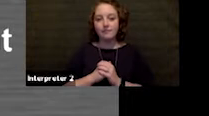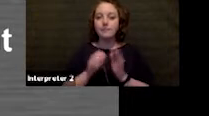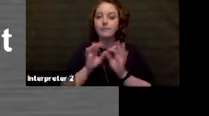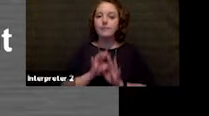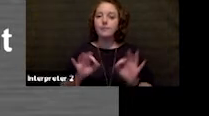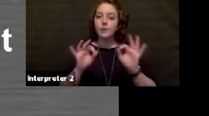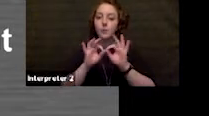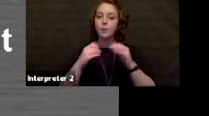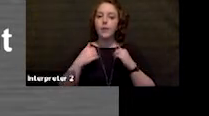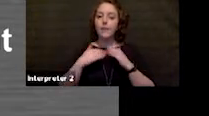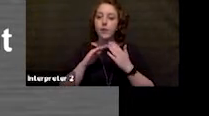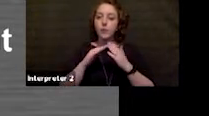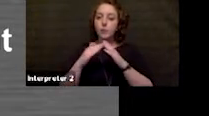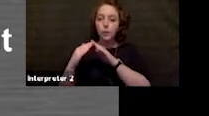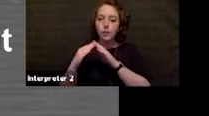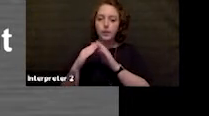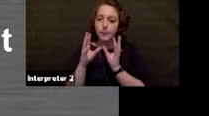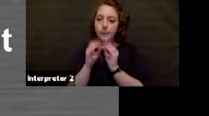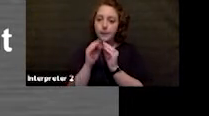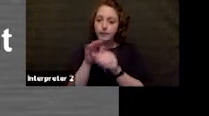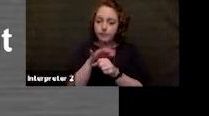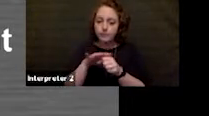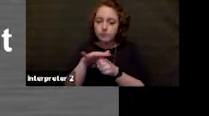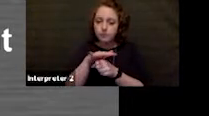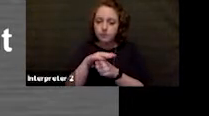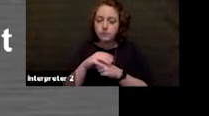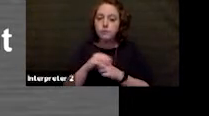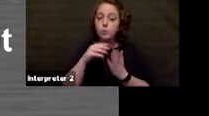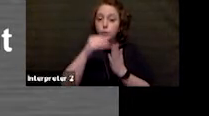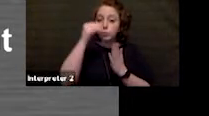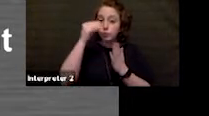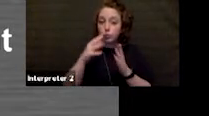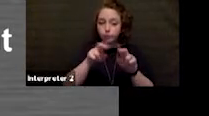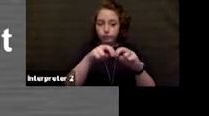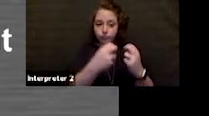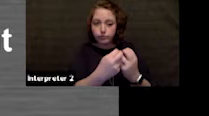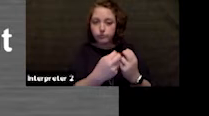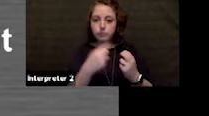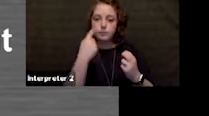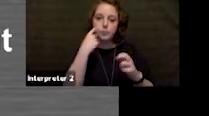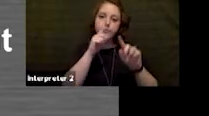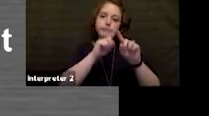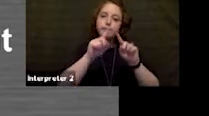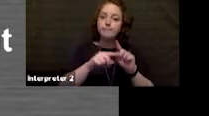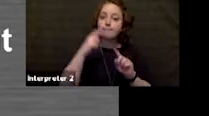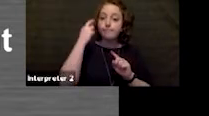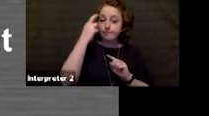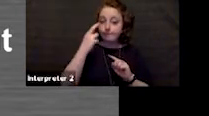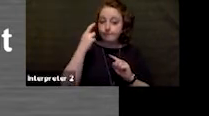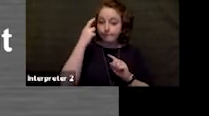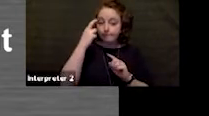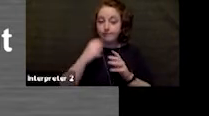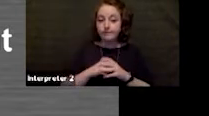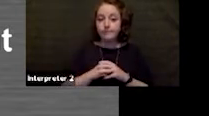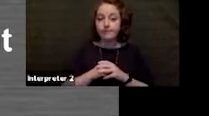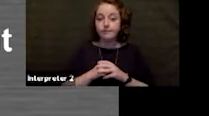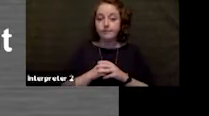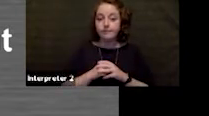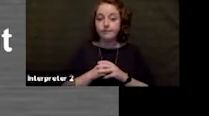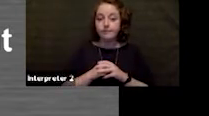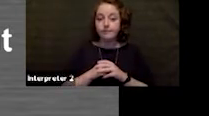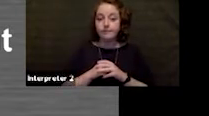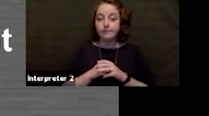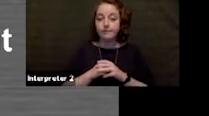and places where students can get together, for different purposes. And so on the left, you'll see